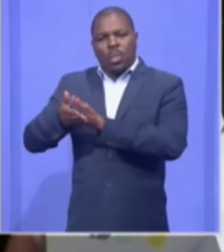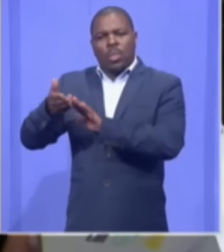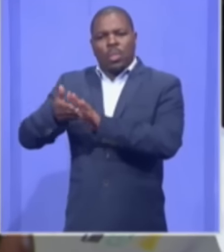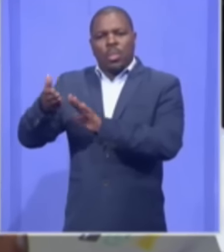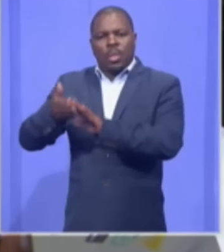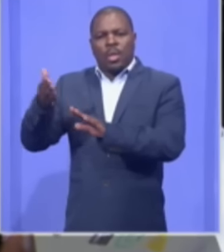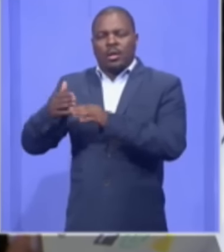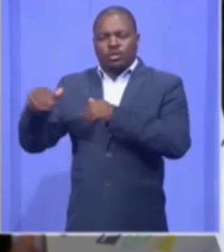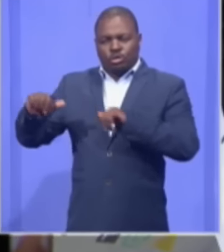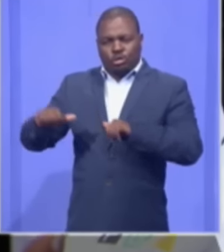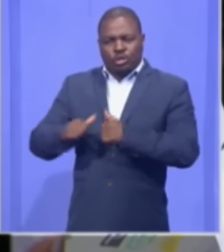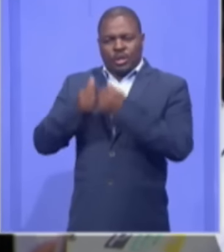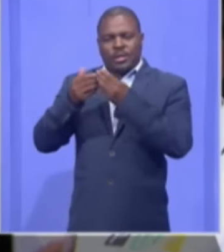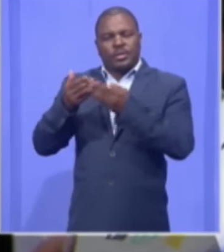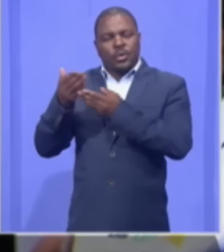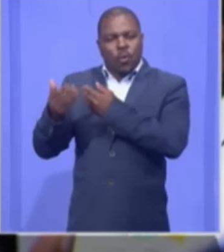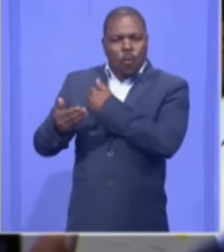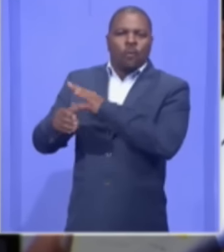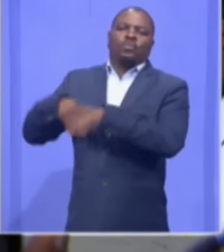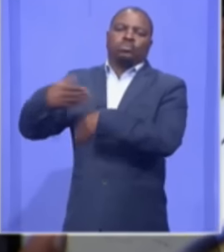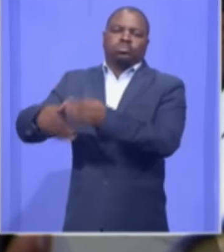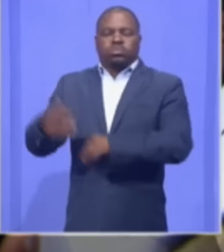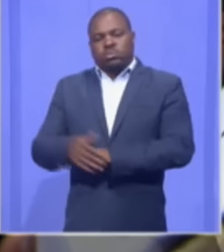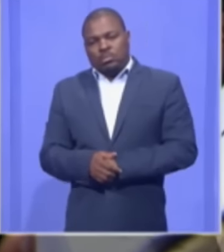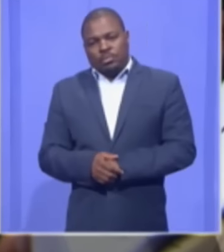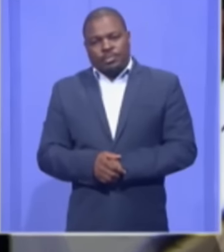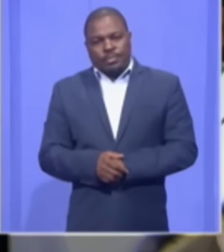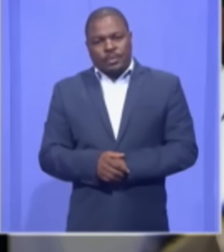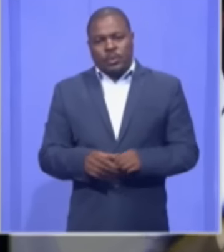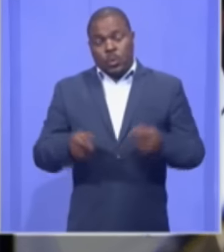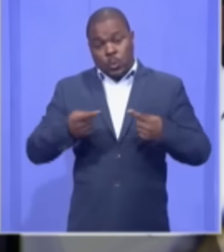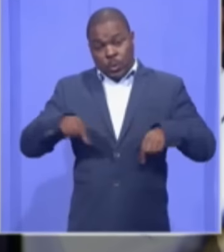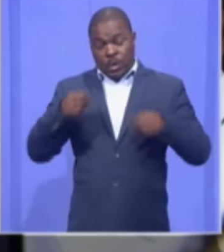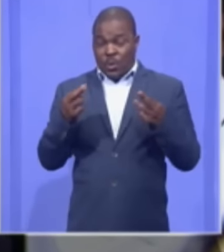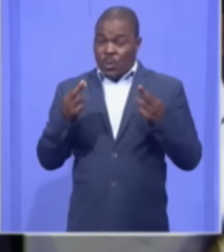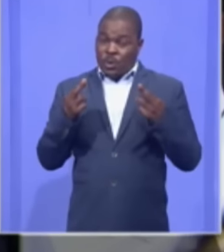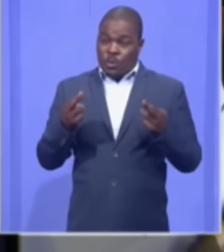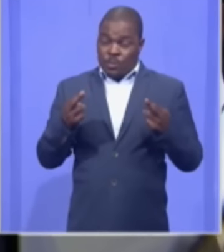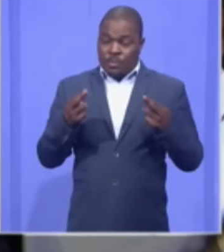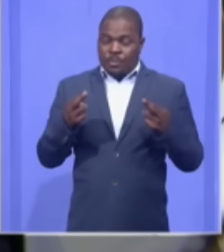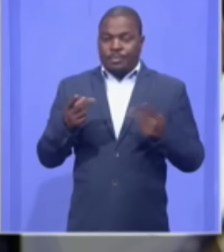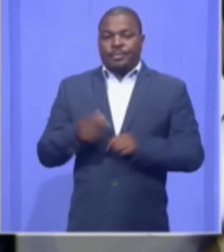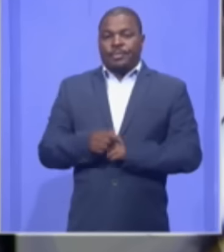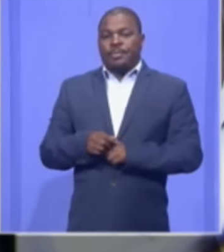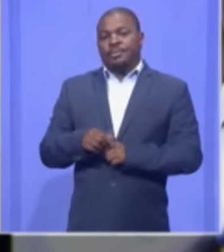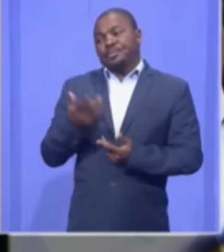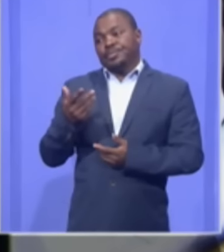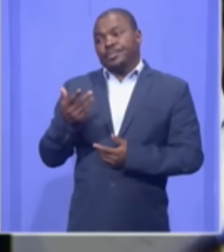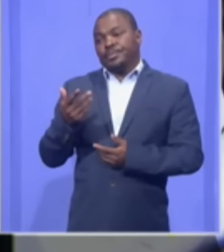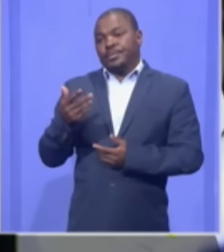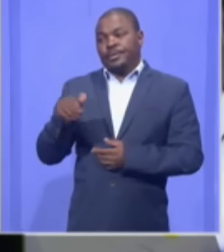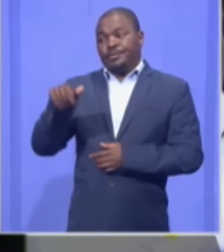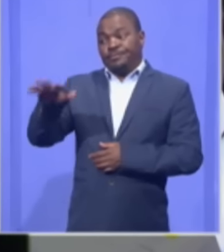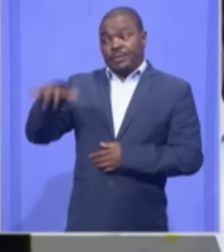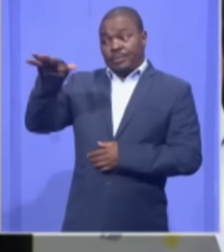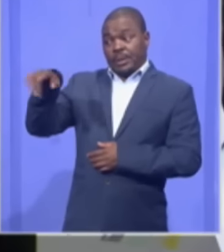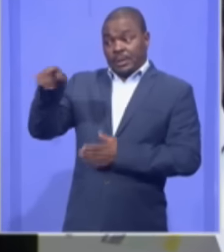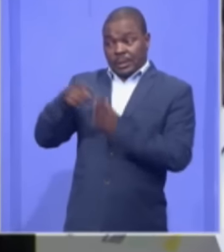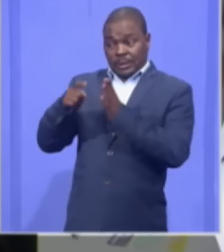out of the challenges that they face. And we hope that the 15th will go